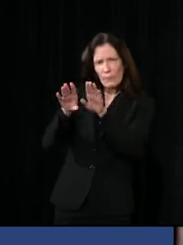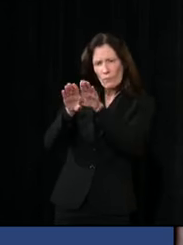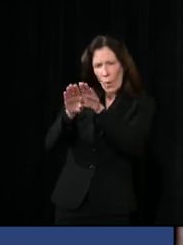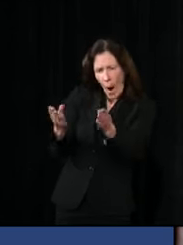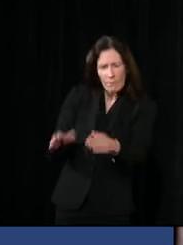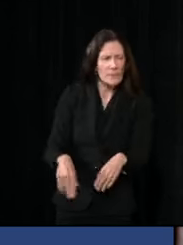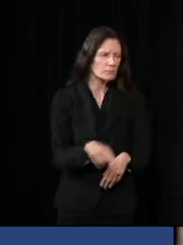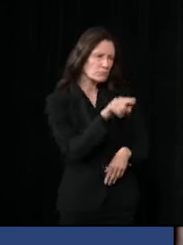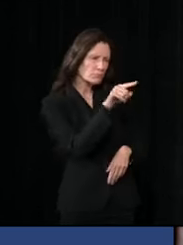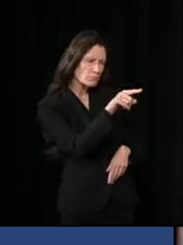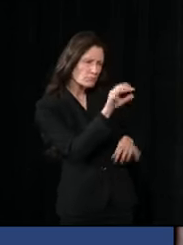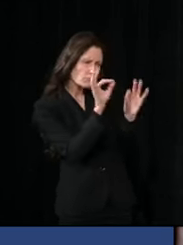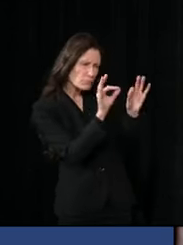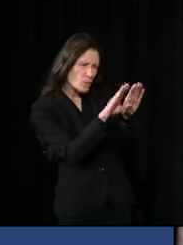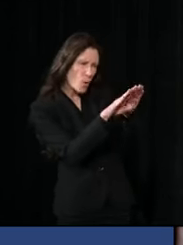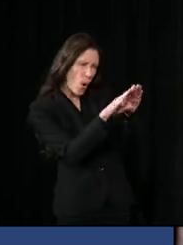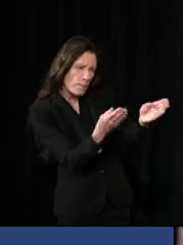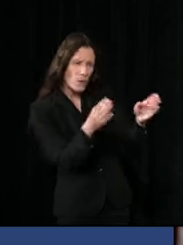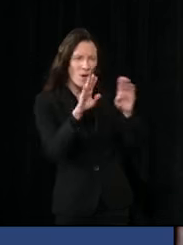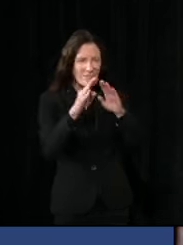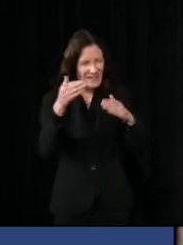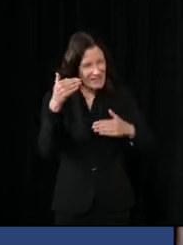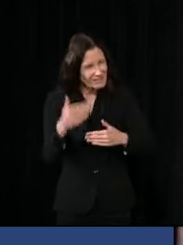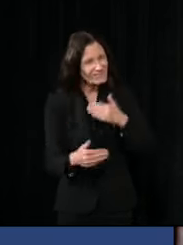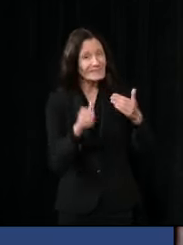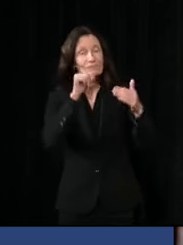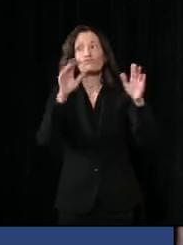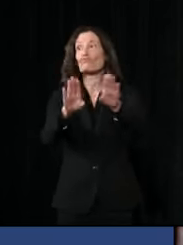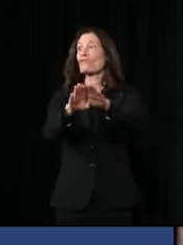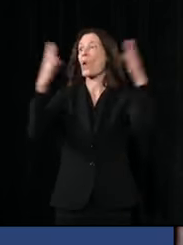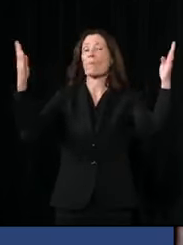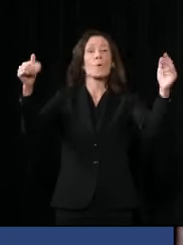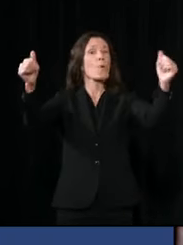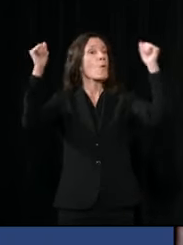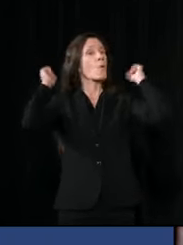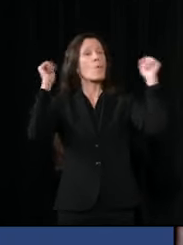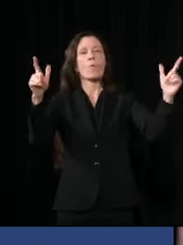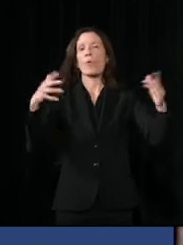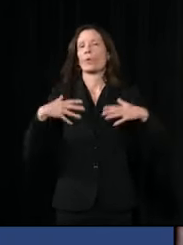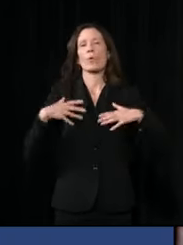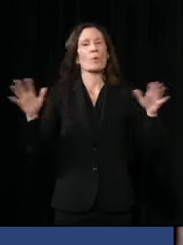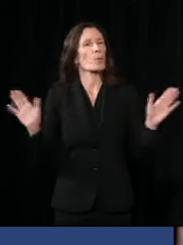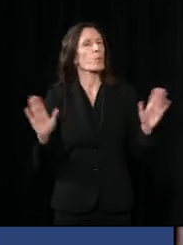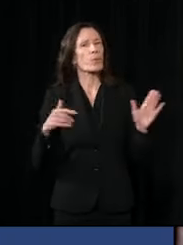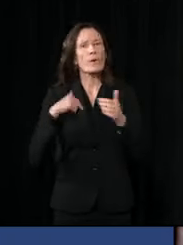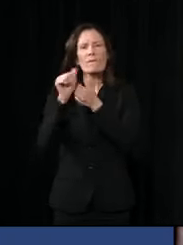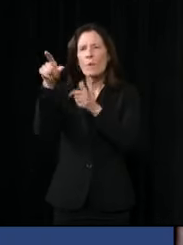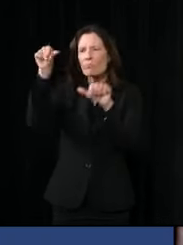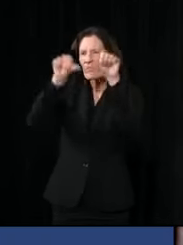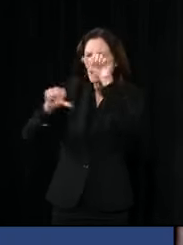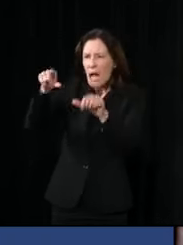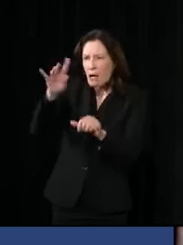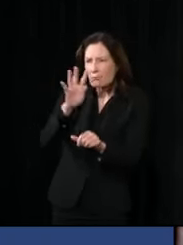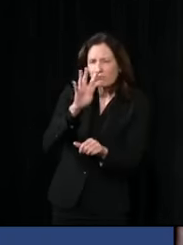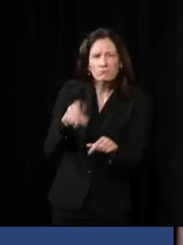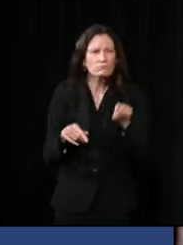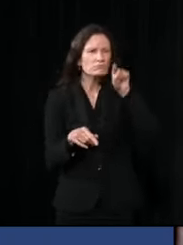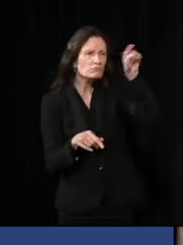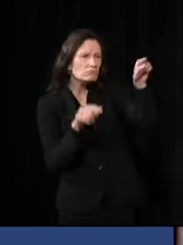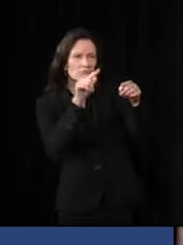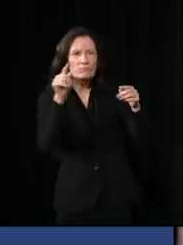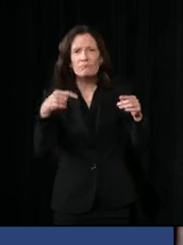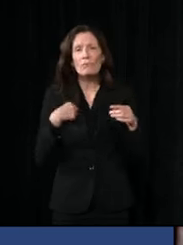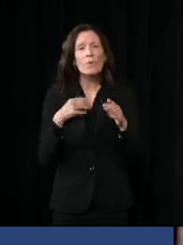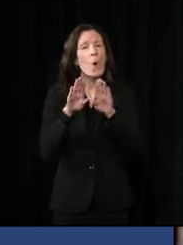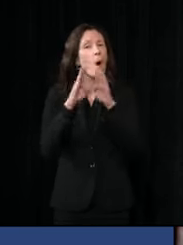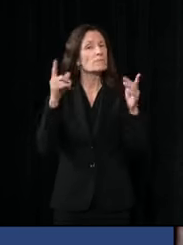science. So when we reopen, we're going to do it with the following standards. First, our approach will be